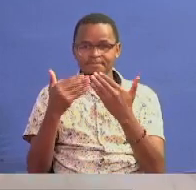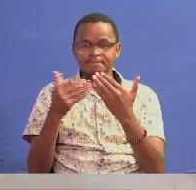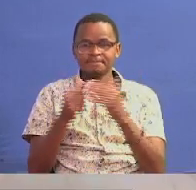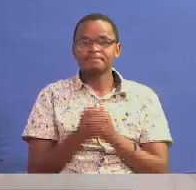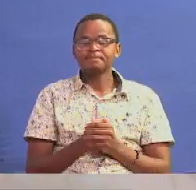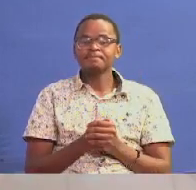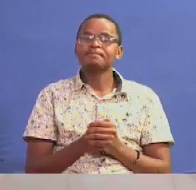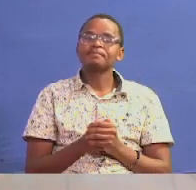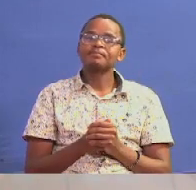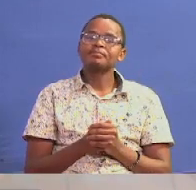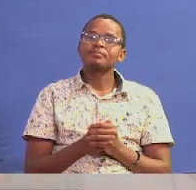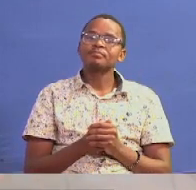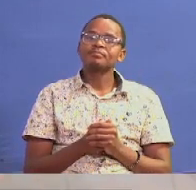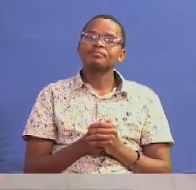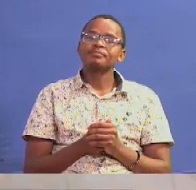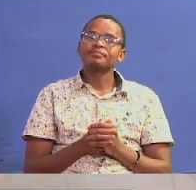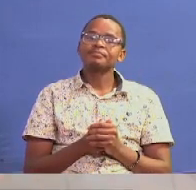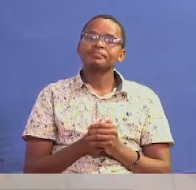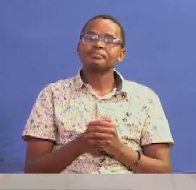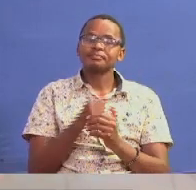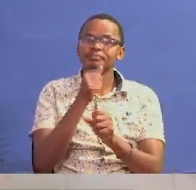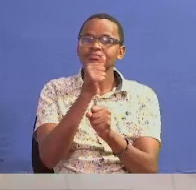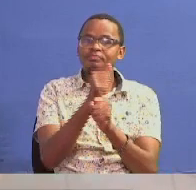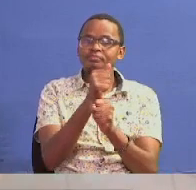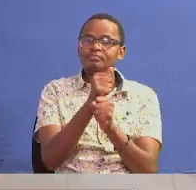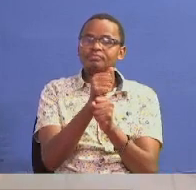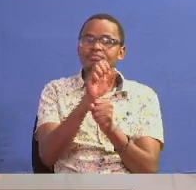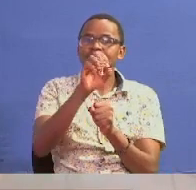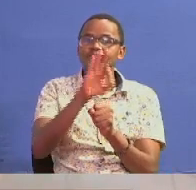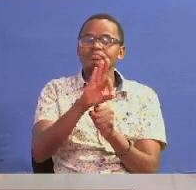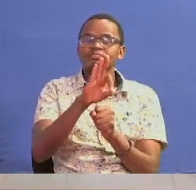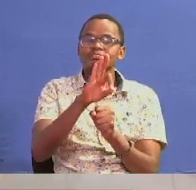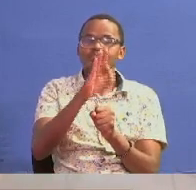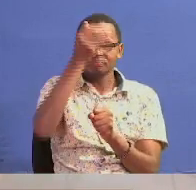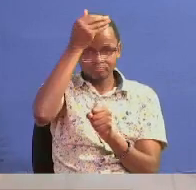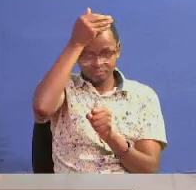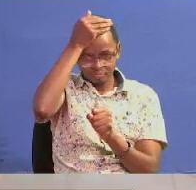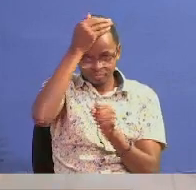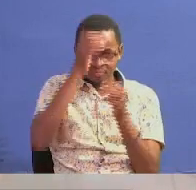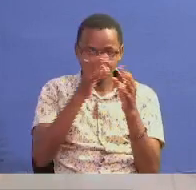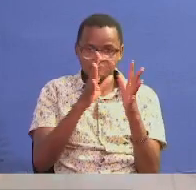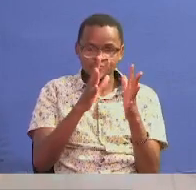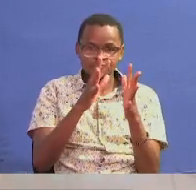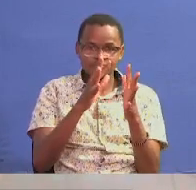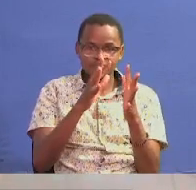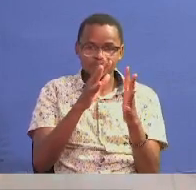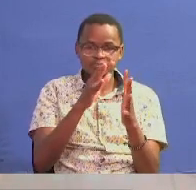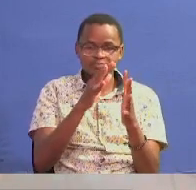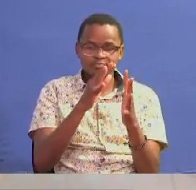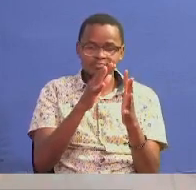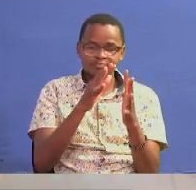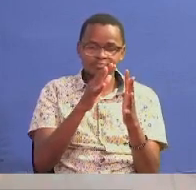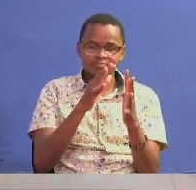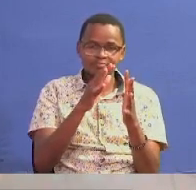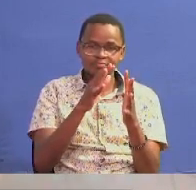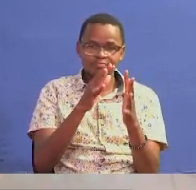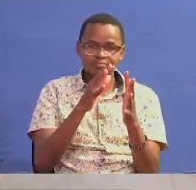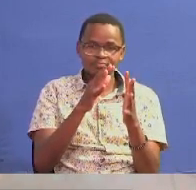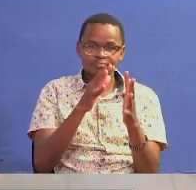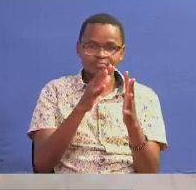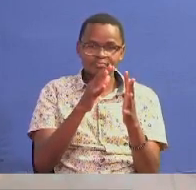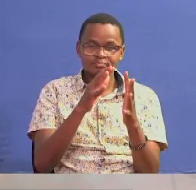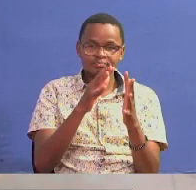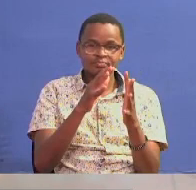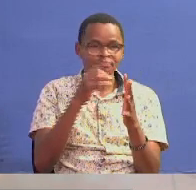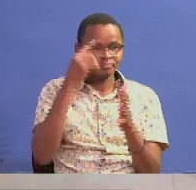very much for that. Now, the work of a nursing officer is tasking, and that is